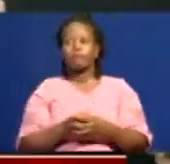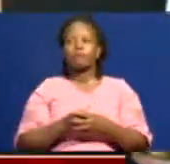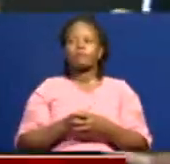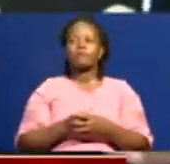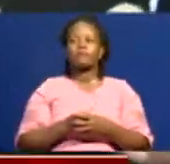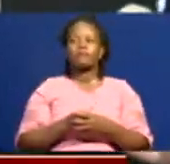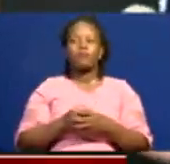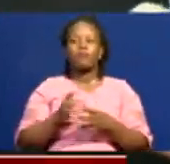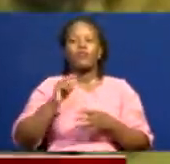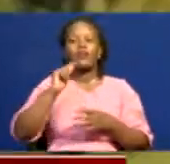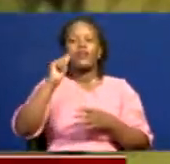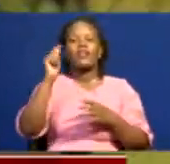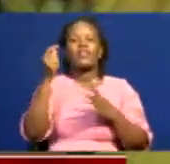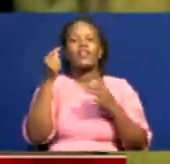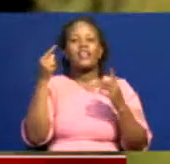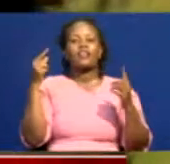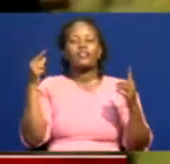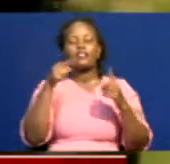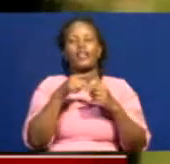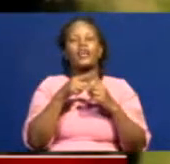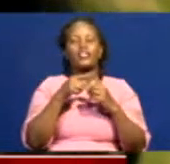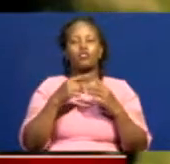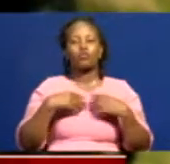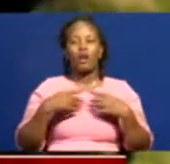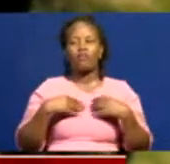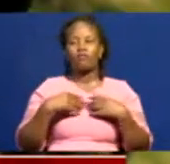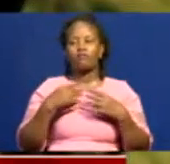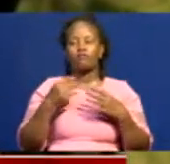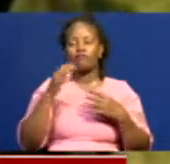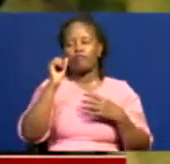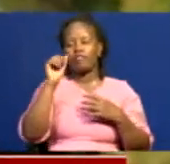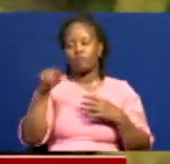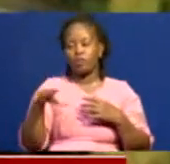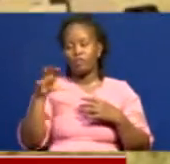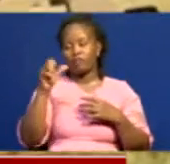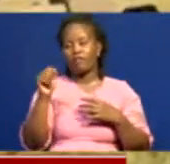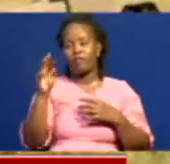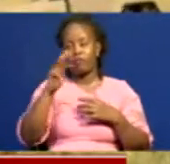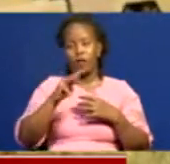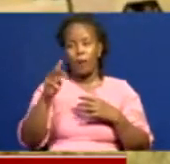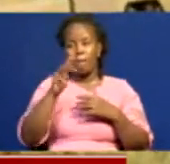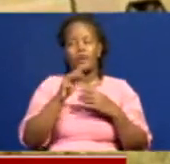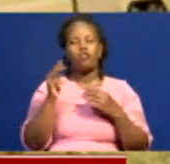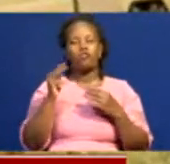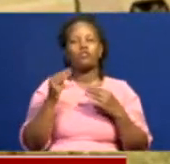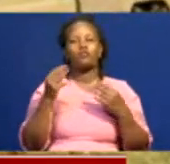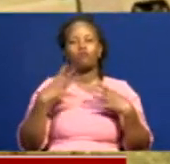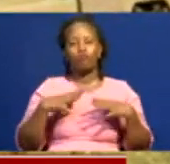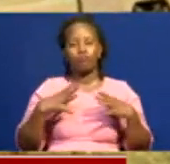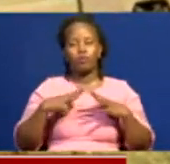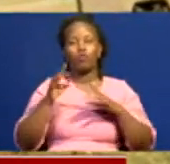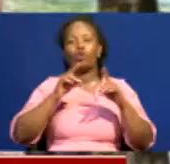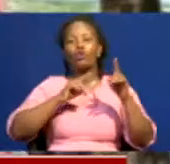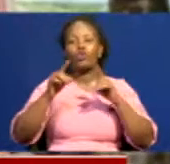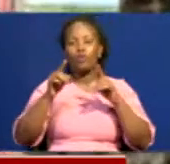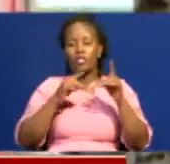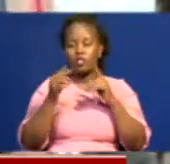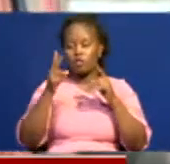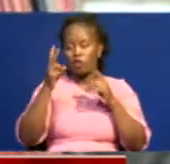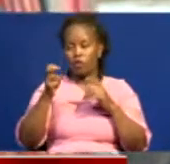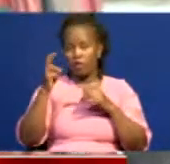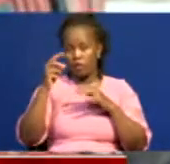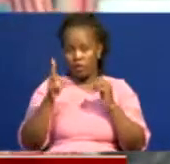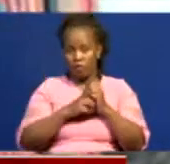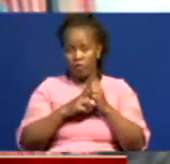Kenya, which is targeting to attract 5.5 million visitors annually by the year 2027, has now embarked on a journey to